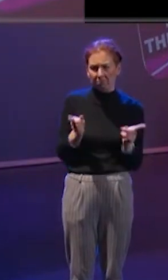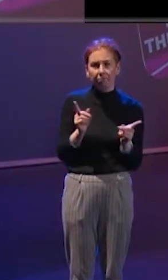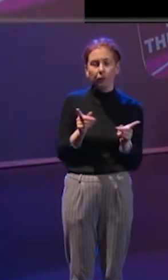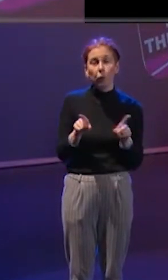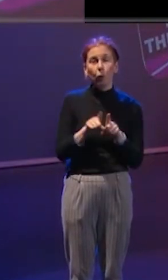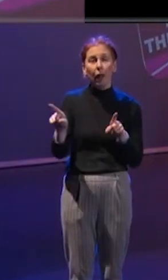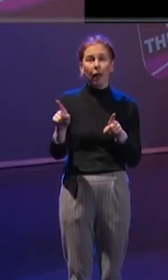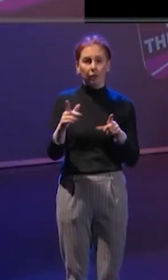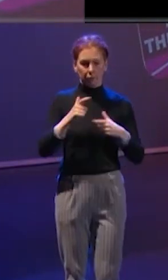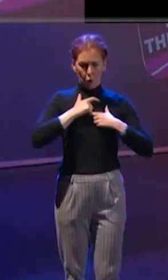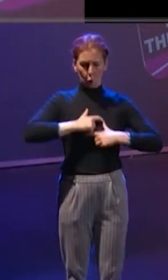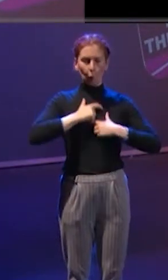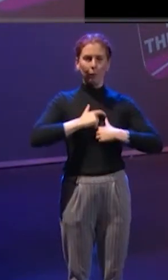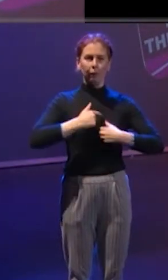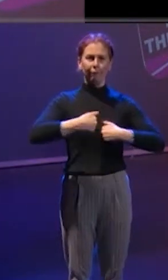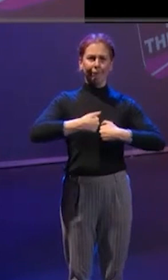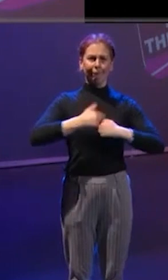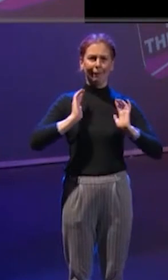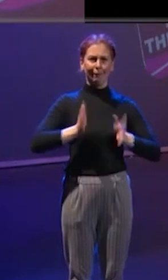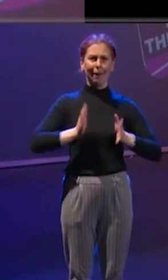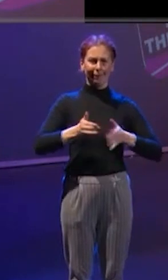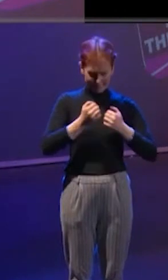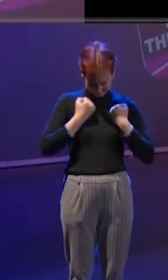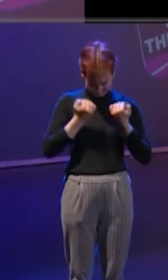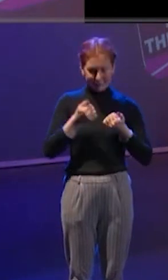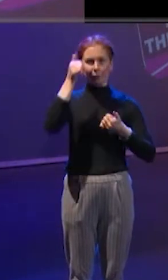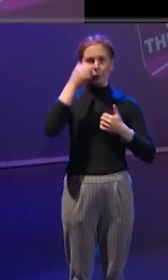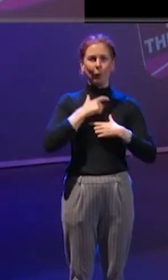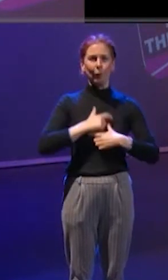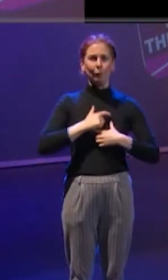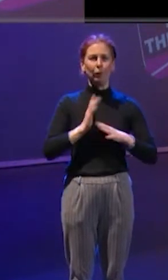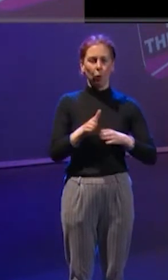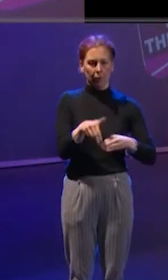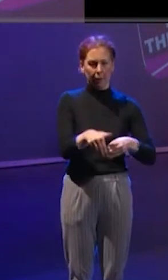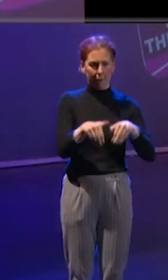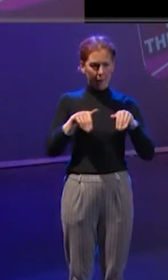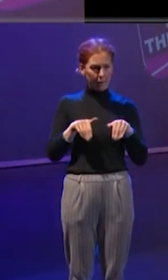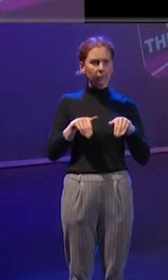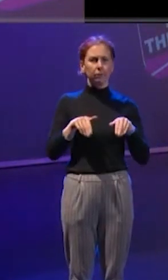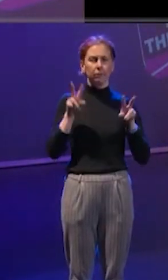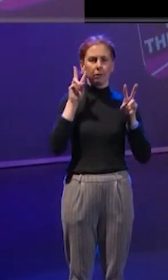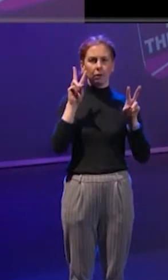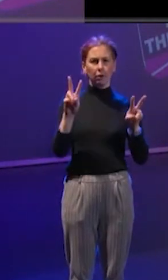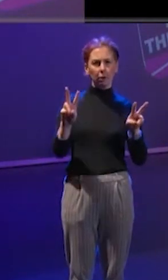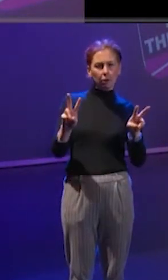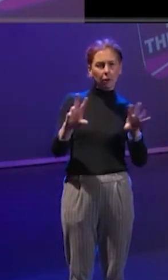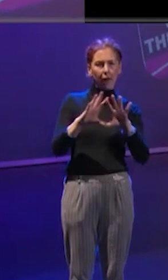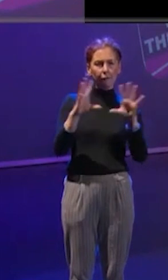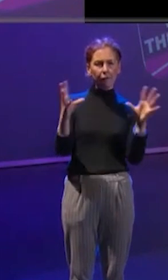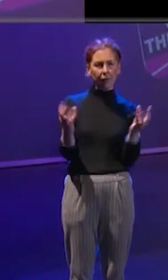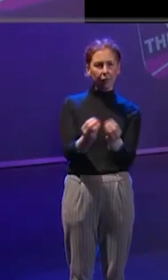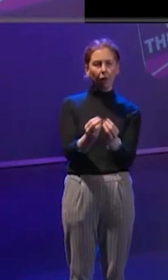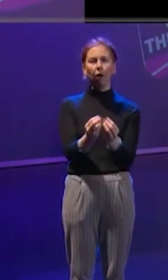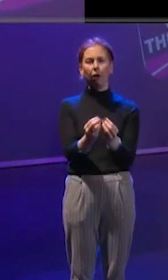element of humanism in there. For me, it's around taking a step back and looking at the bigger picture and seeing what's needed